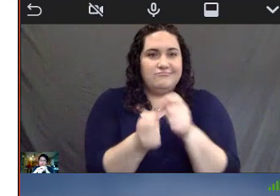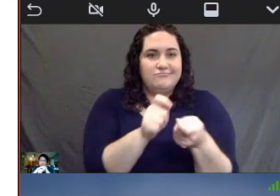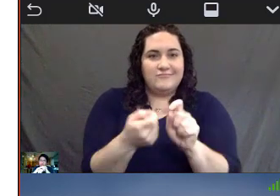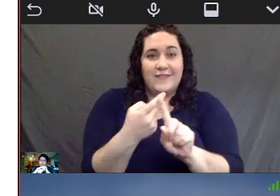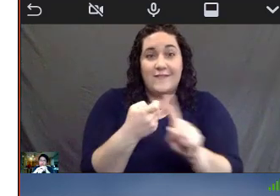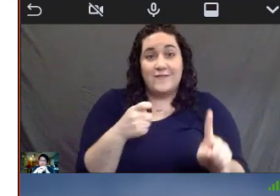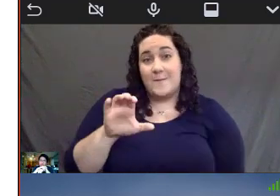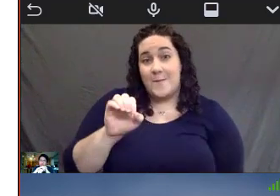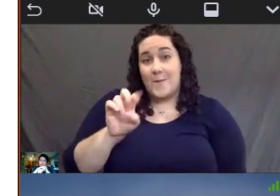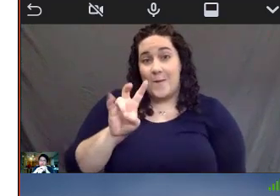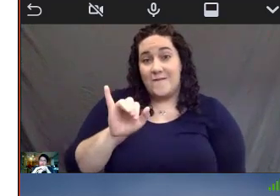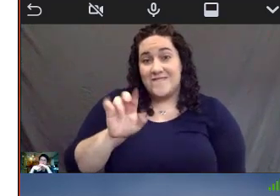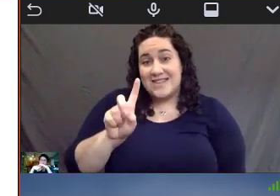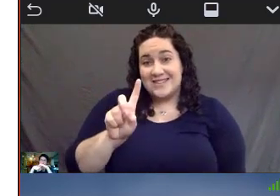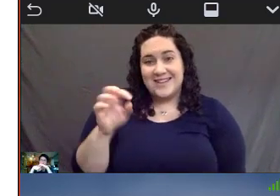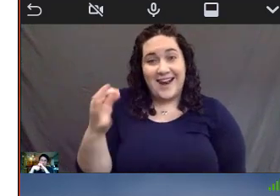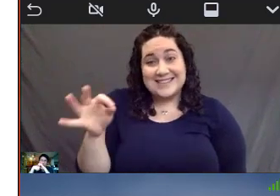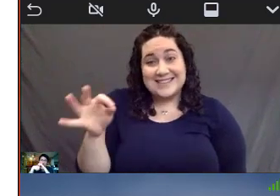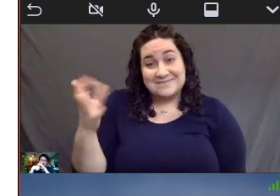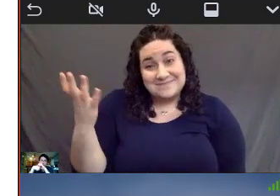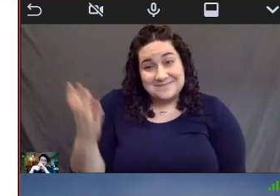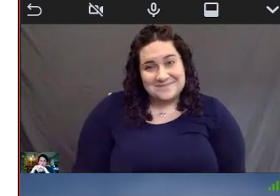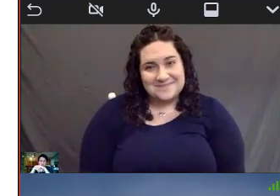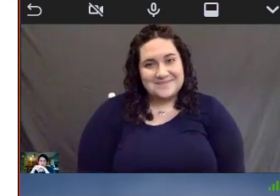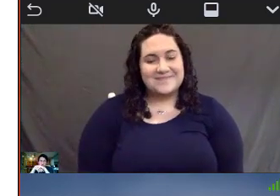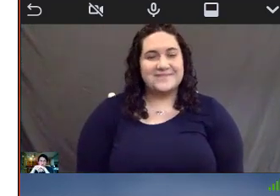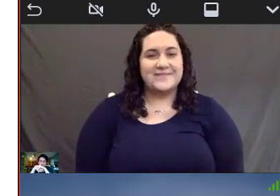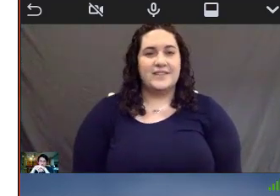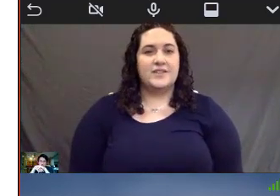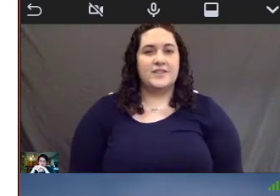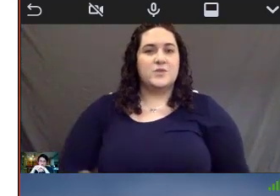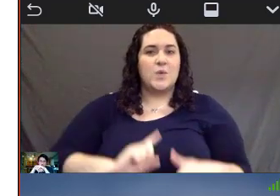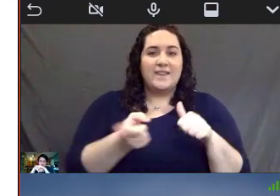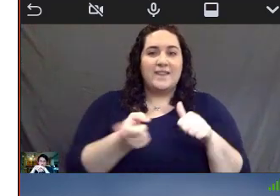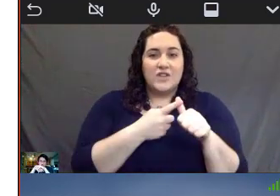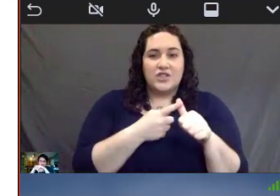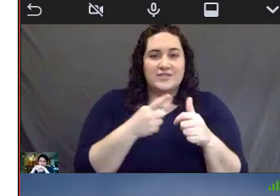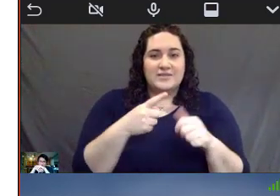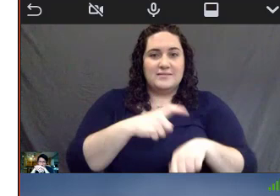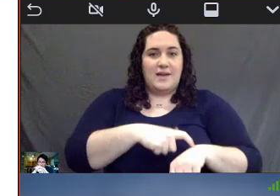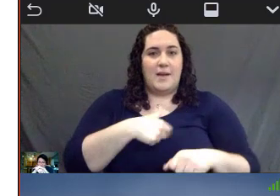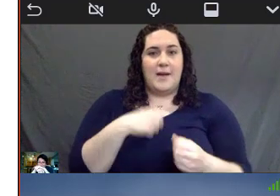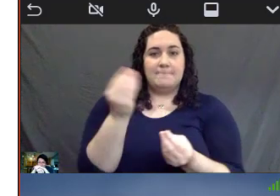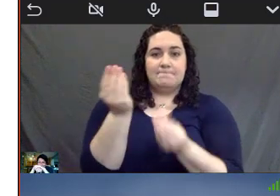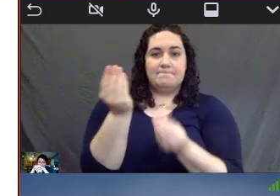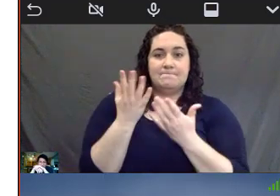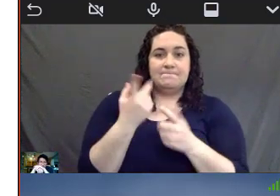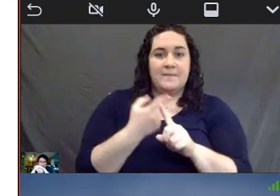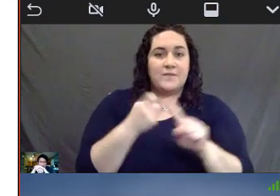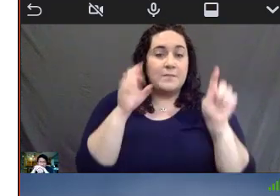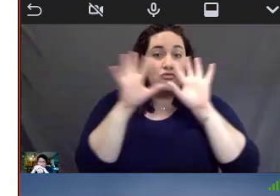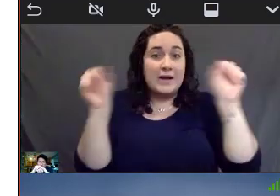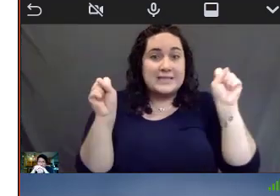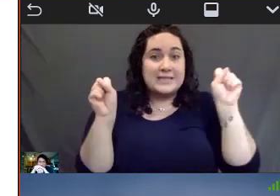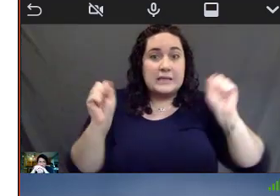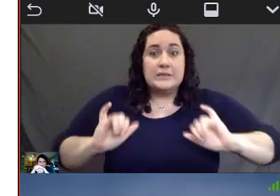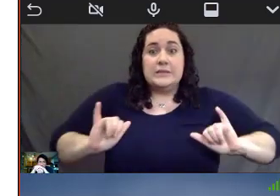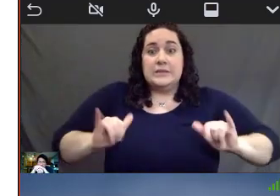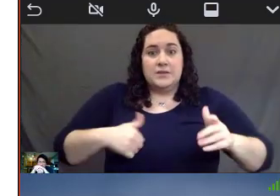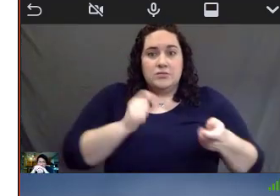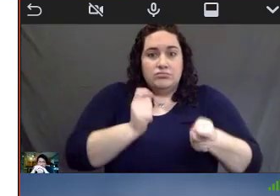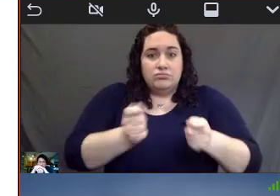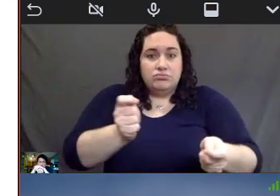So the first thing, right when we heard from the president, I sent this email out. I won't read it back to you, but this is basically just saying what